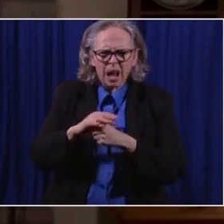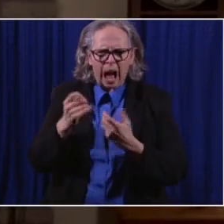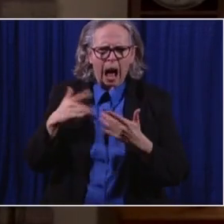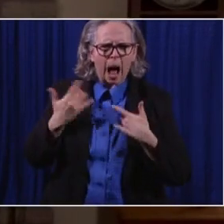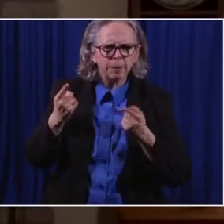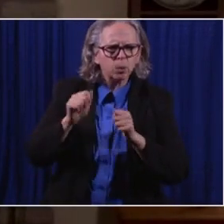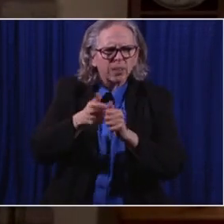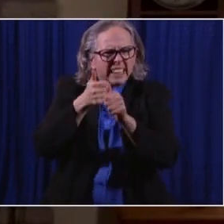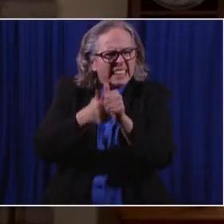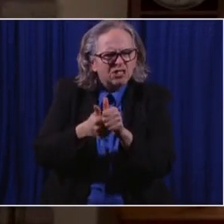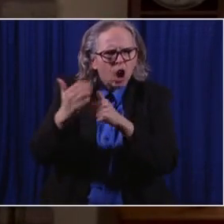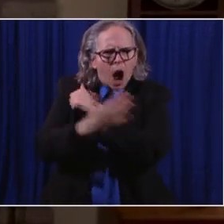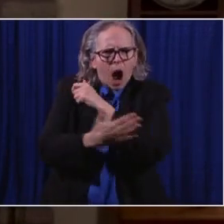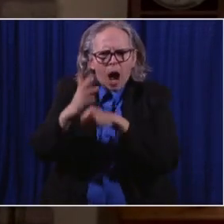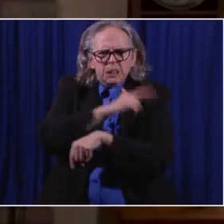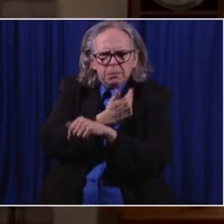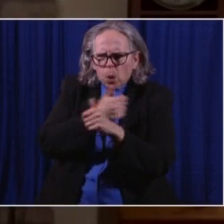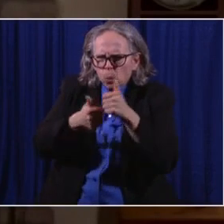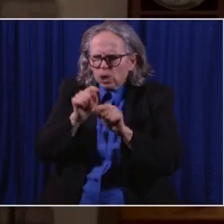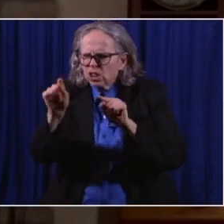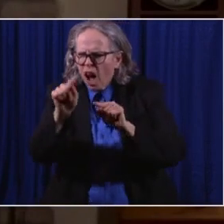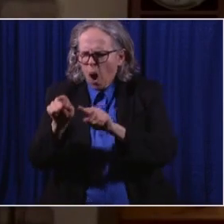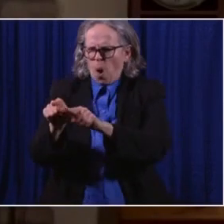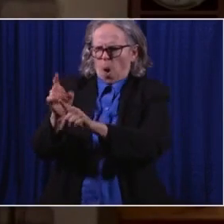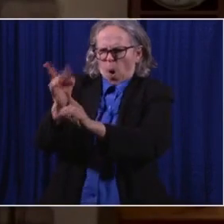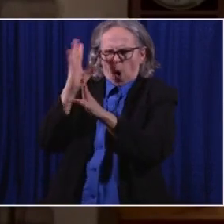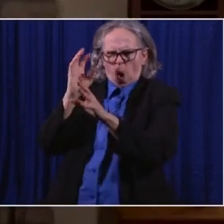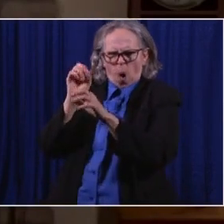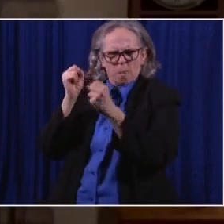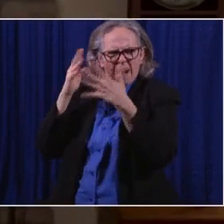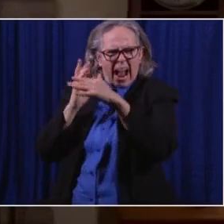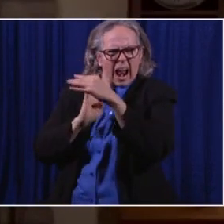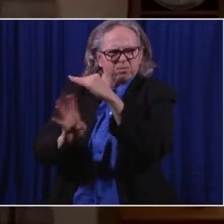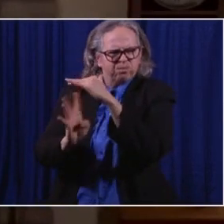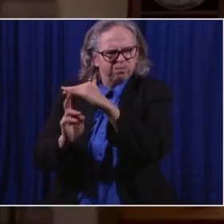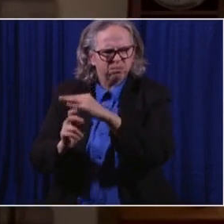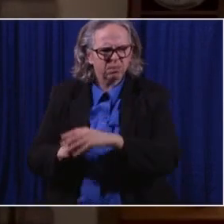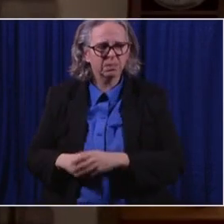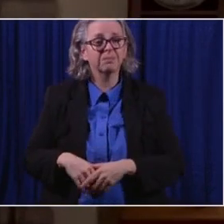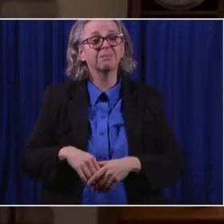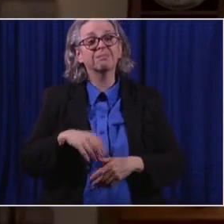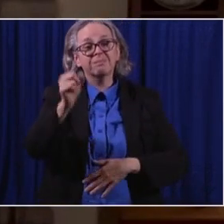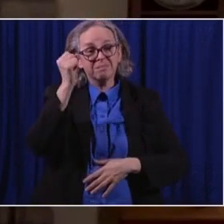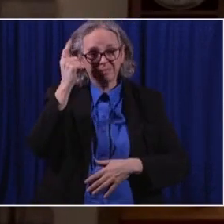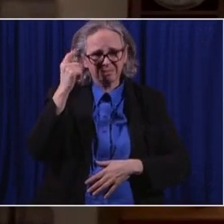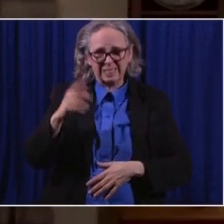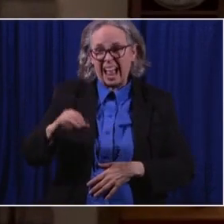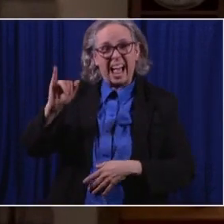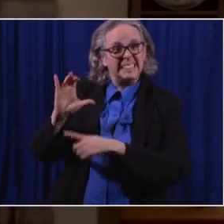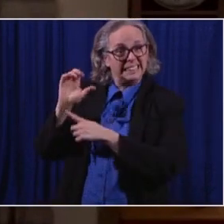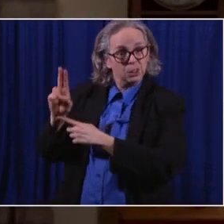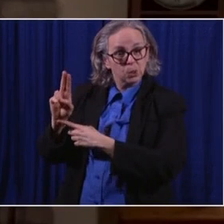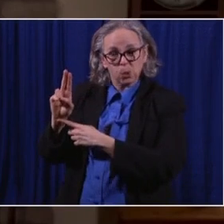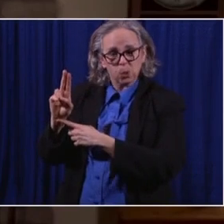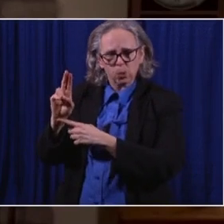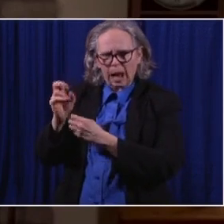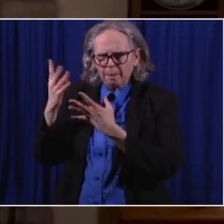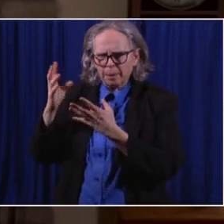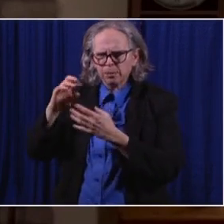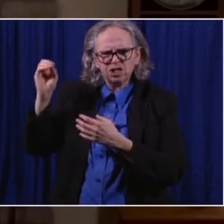designed, COVID patients as percentage of all ICU patients. And again, you will see the